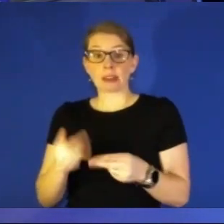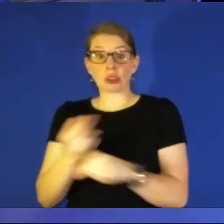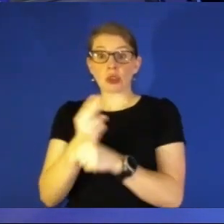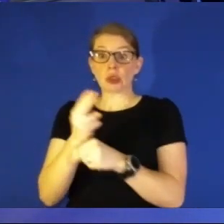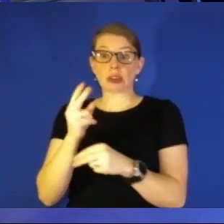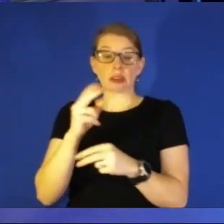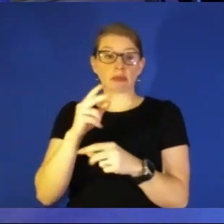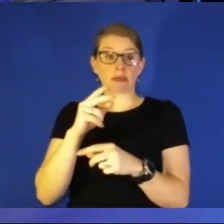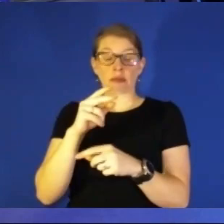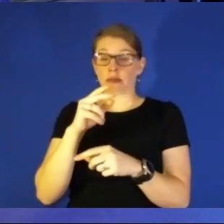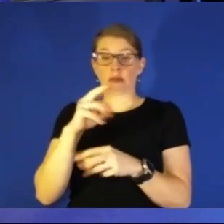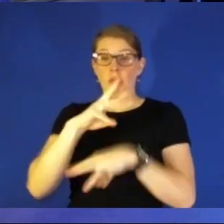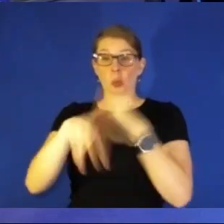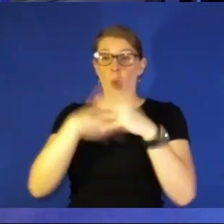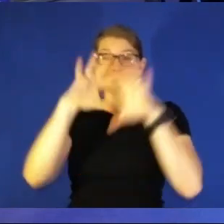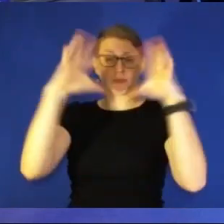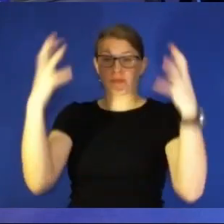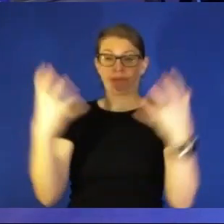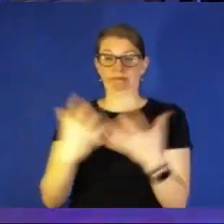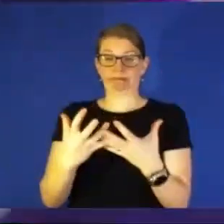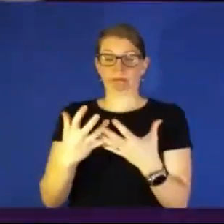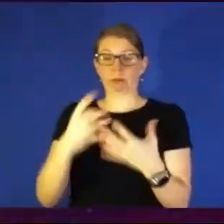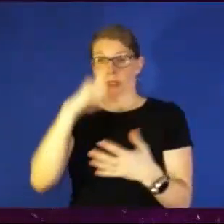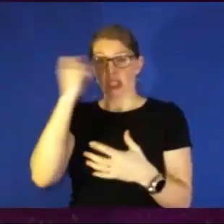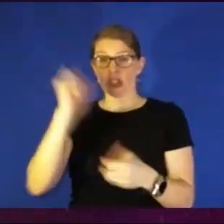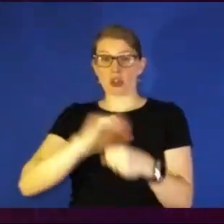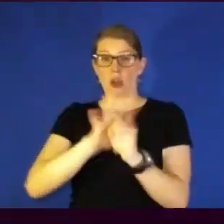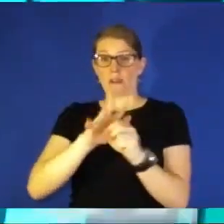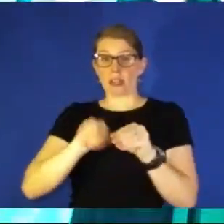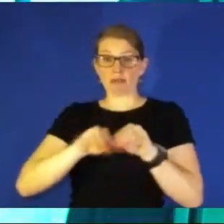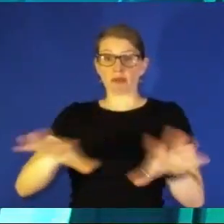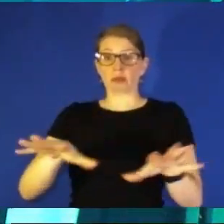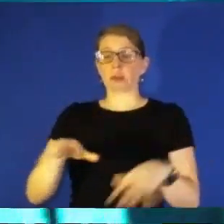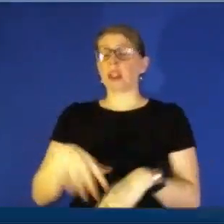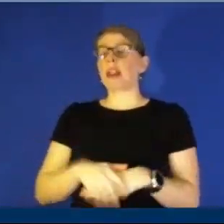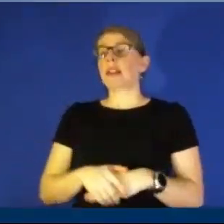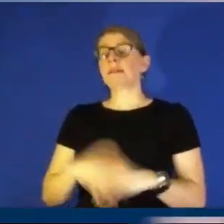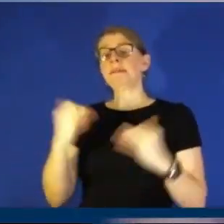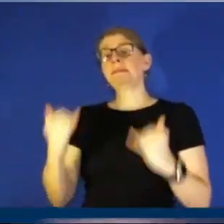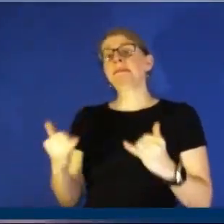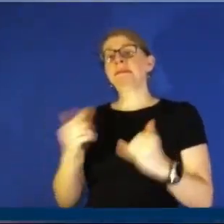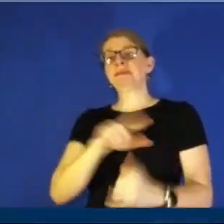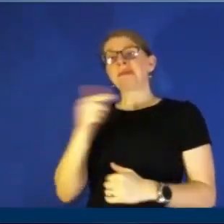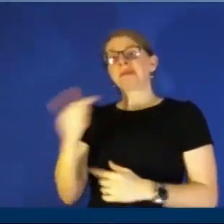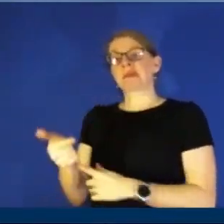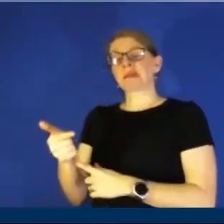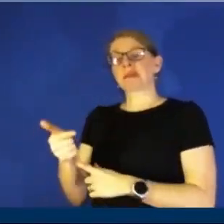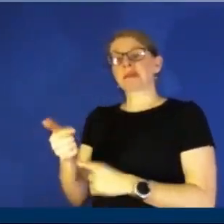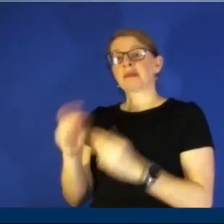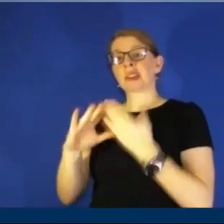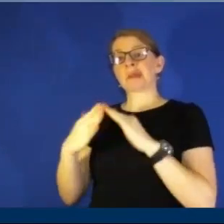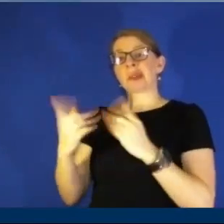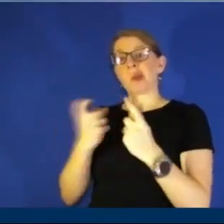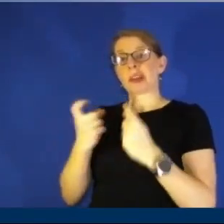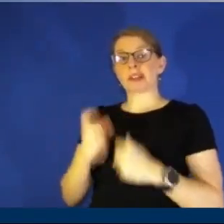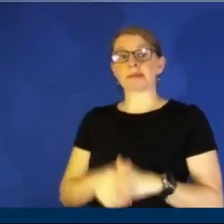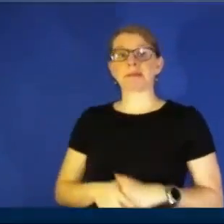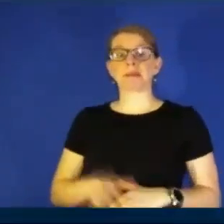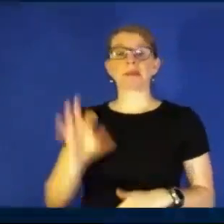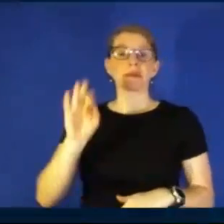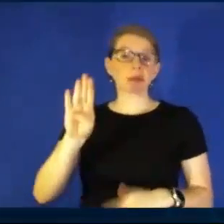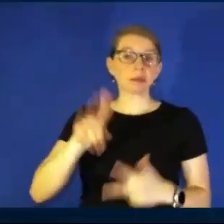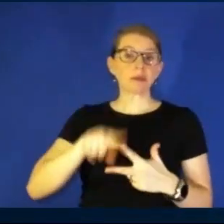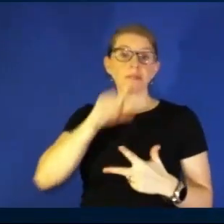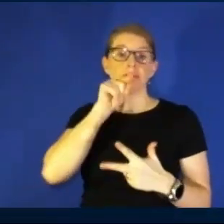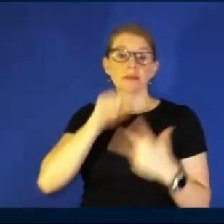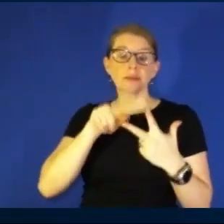remarkable. I want to get to our community questions because we're getting quite a few of them. And thank you for sending them to us. We're getting them on Facebook, Twitter,